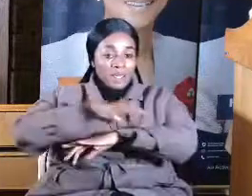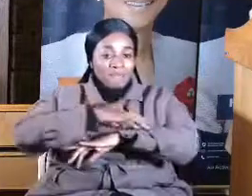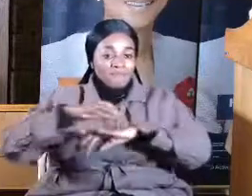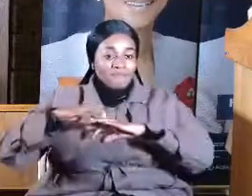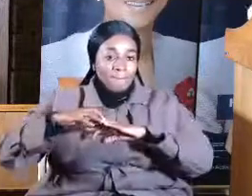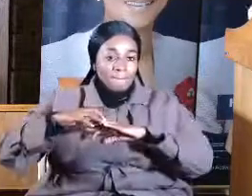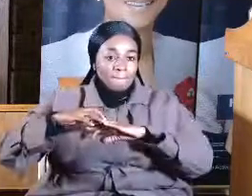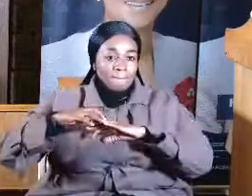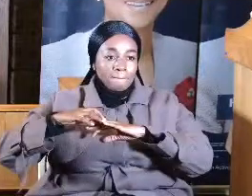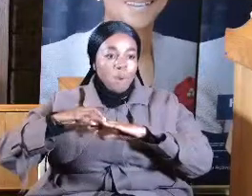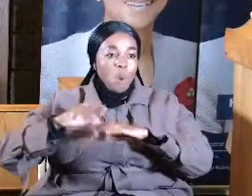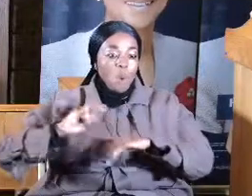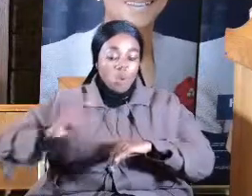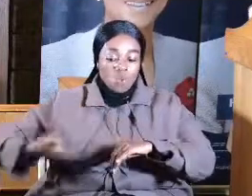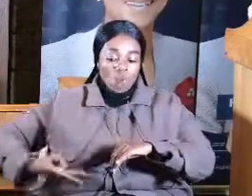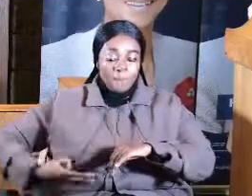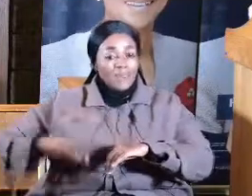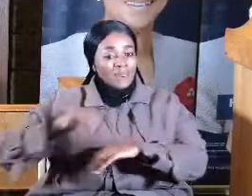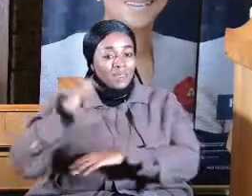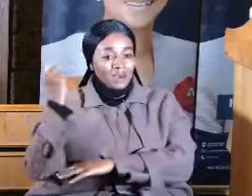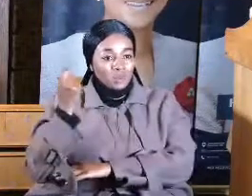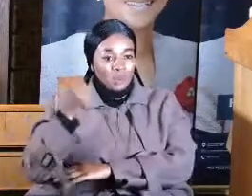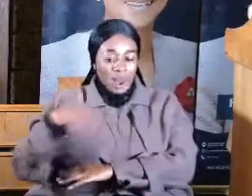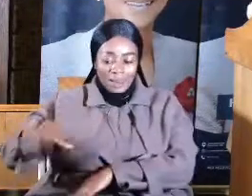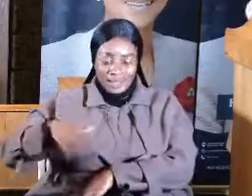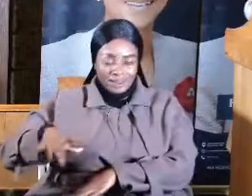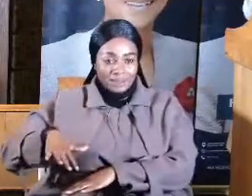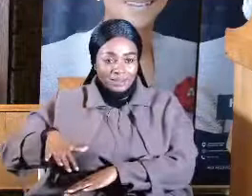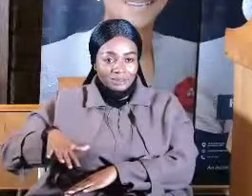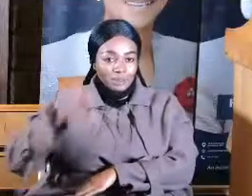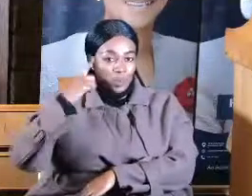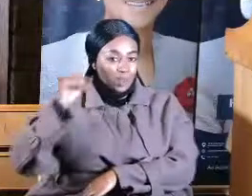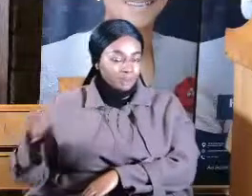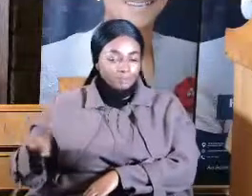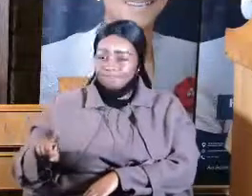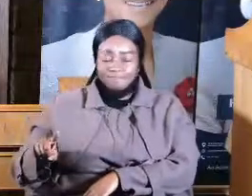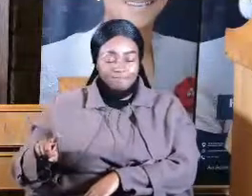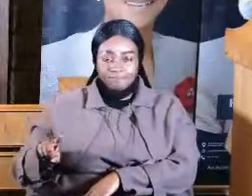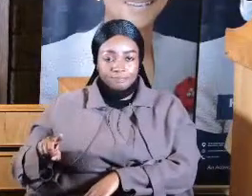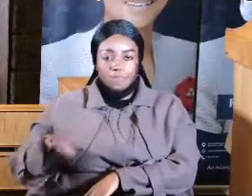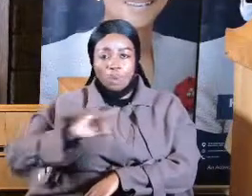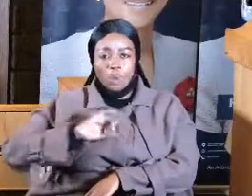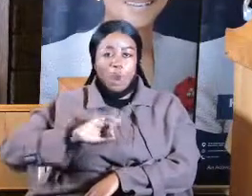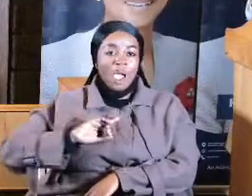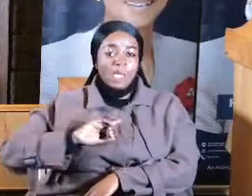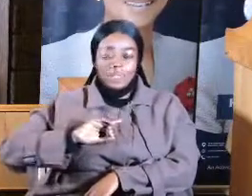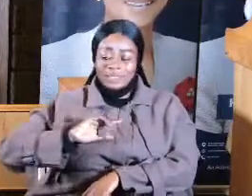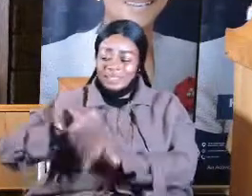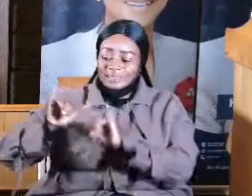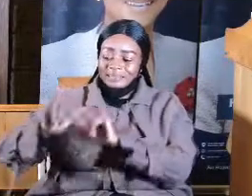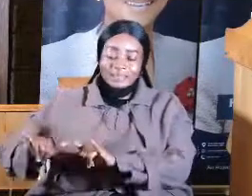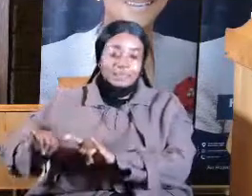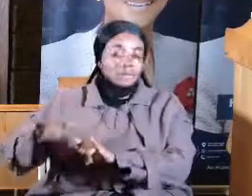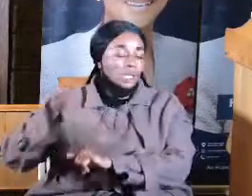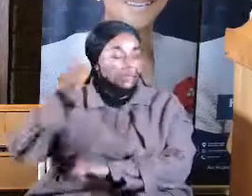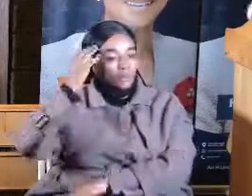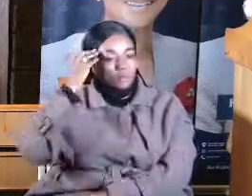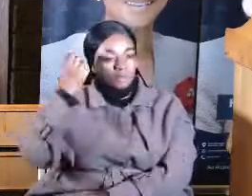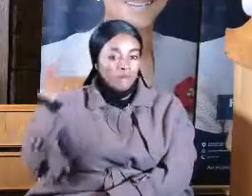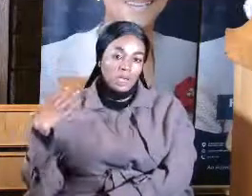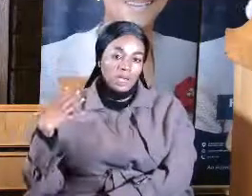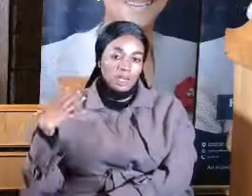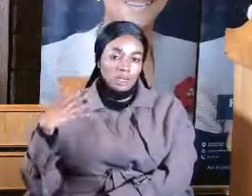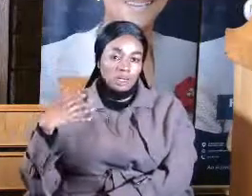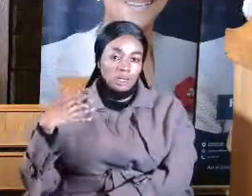not leave women in those areas that sometimes they sit there and we forget about them.